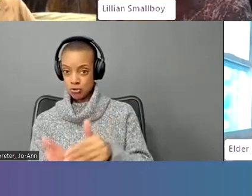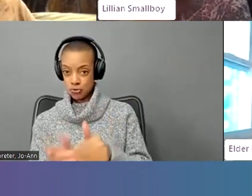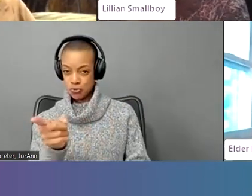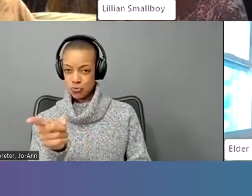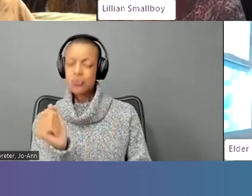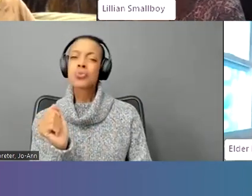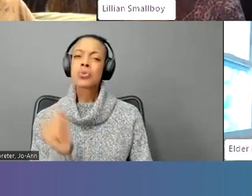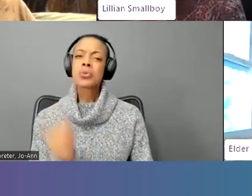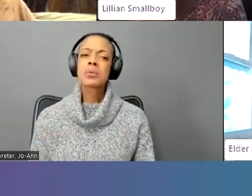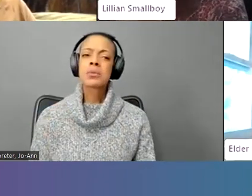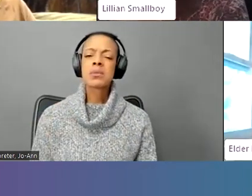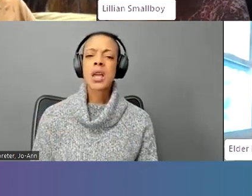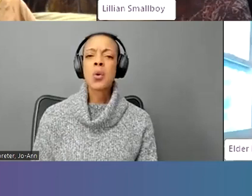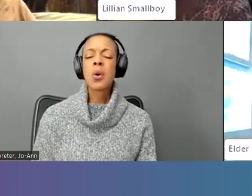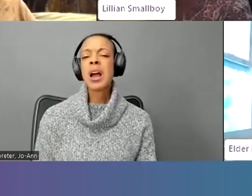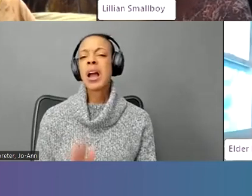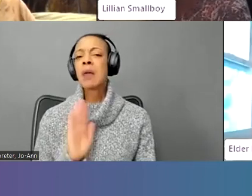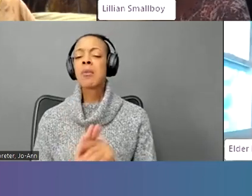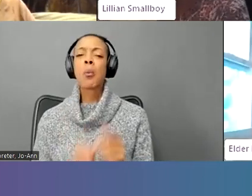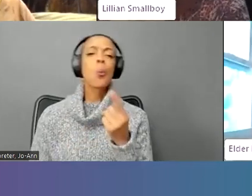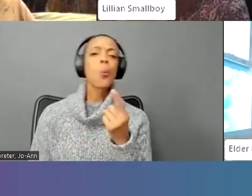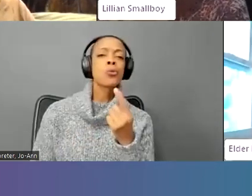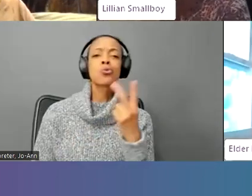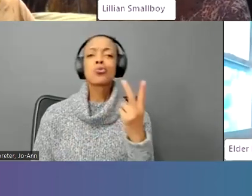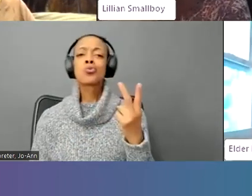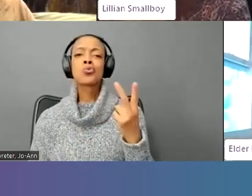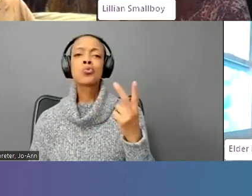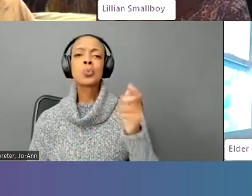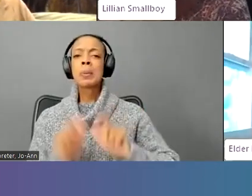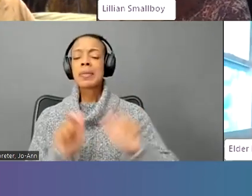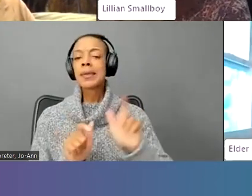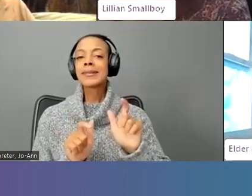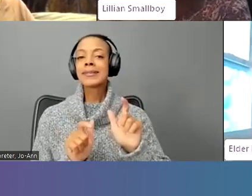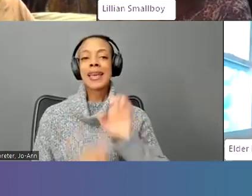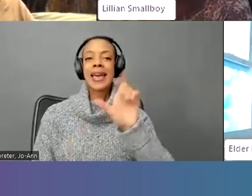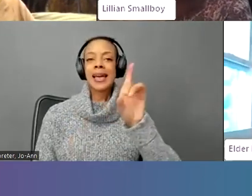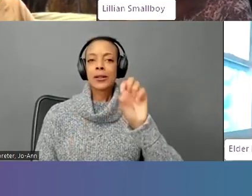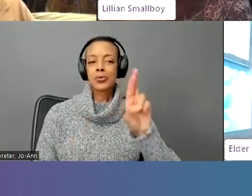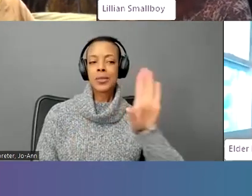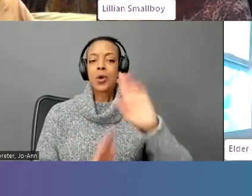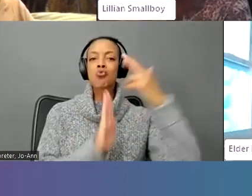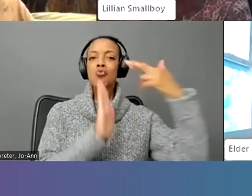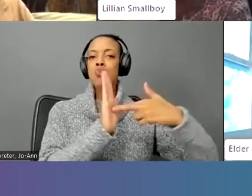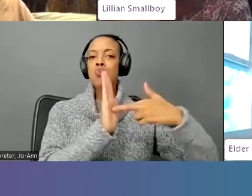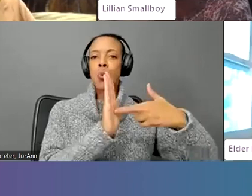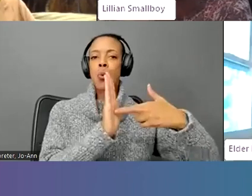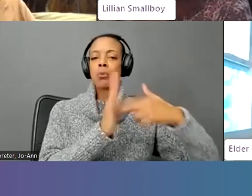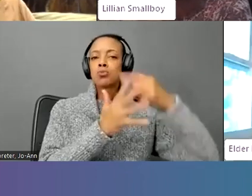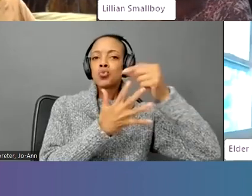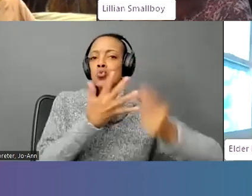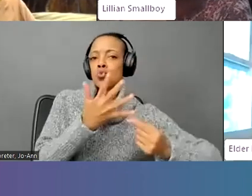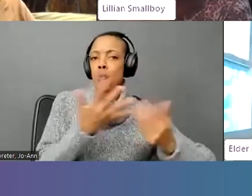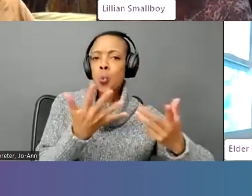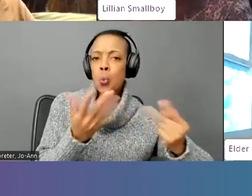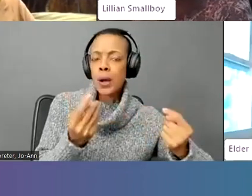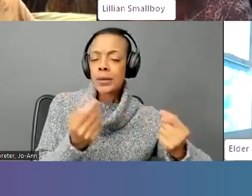to two things that you would want folks to know about the role of an elder? You know, I think that, you know, Norma had